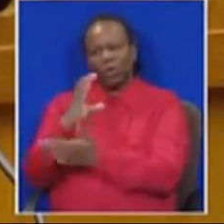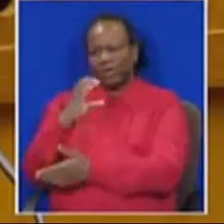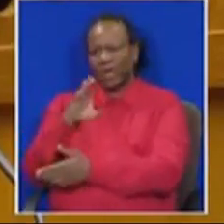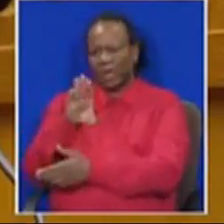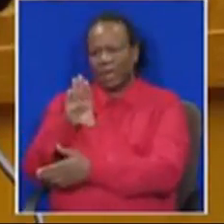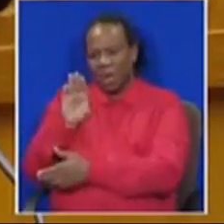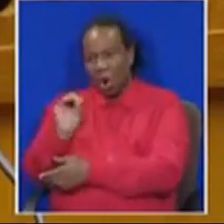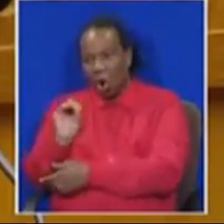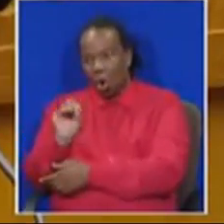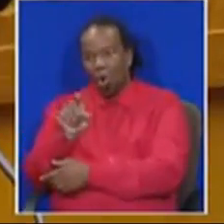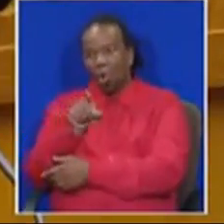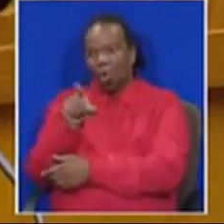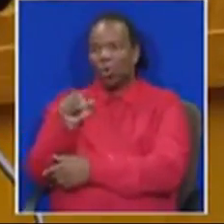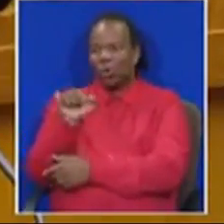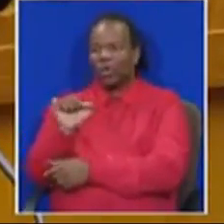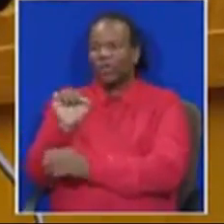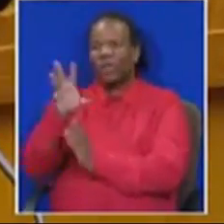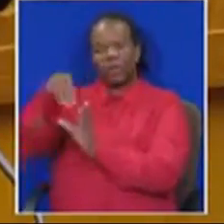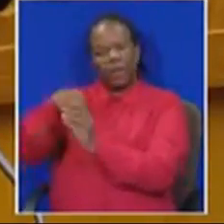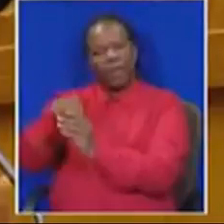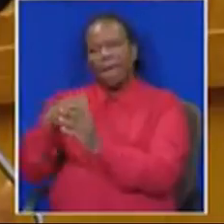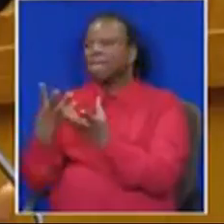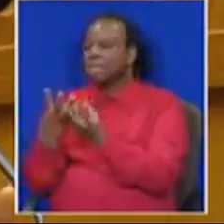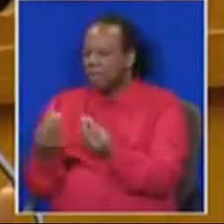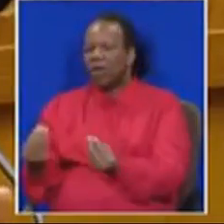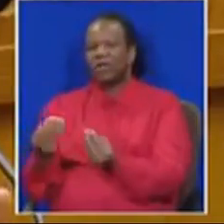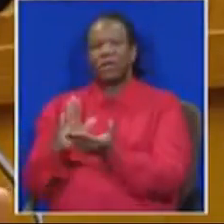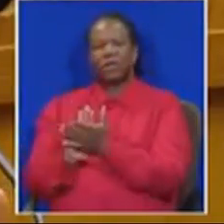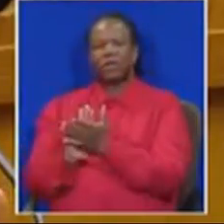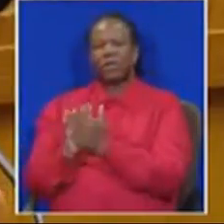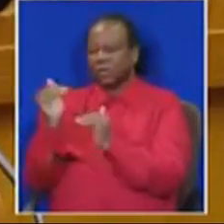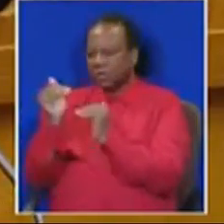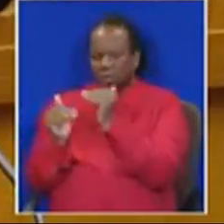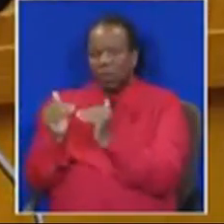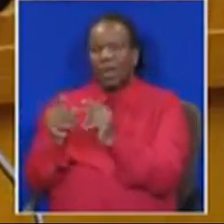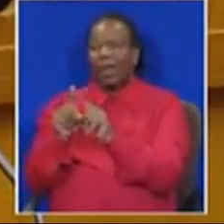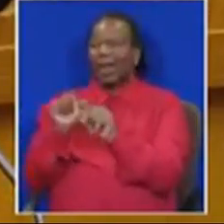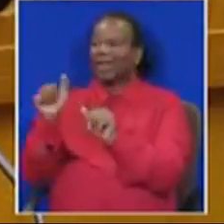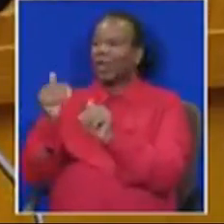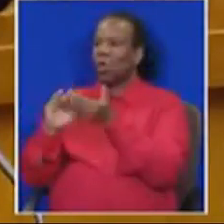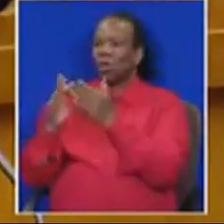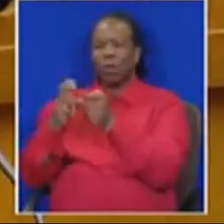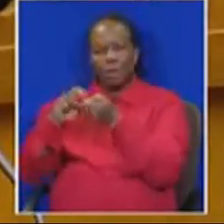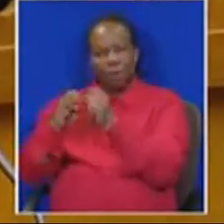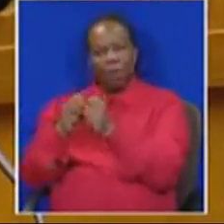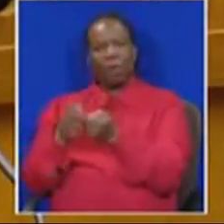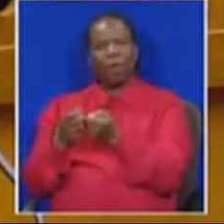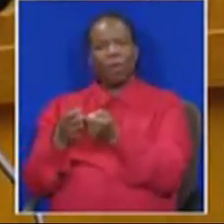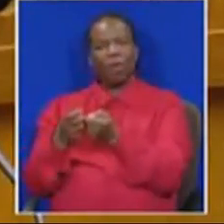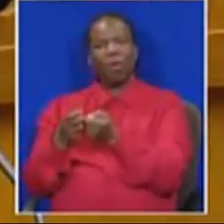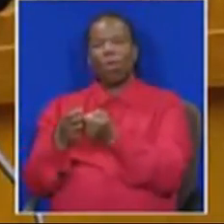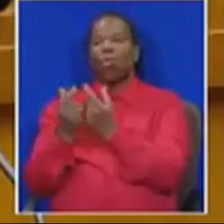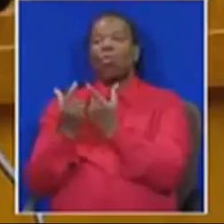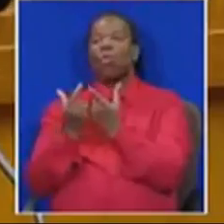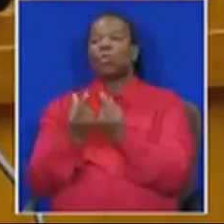tackling poverty, inequality, and related social problems, we will convene a